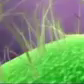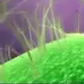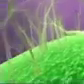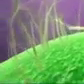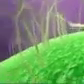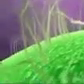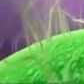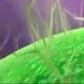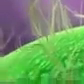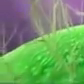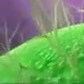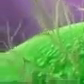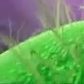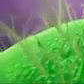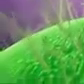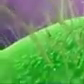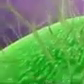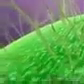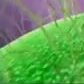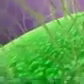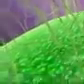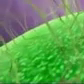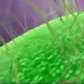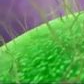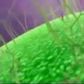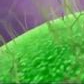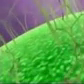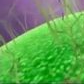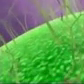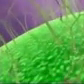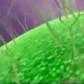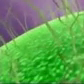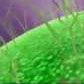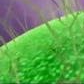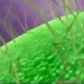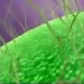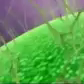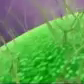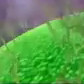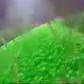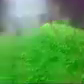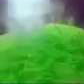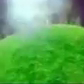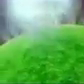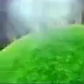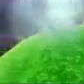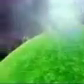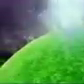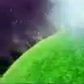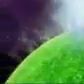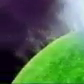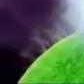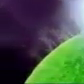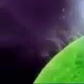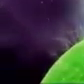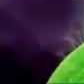these sugar antennae, cells communicate with each other. The glycoproteins are built up in a three-dimensional way.